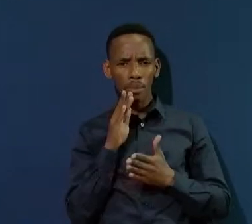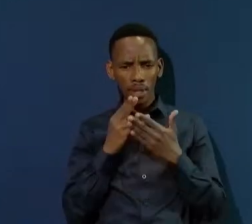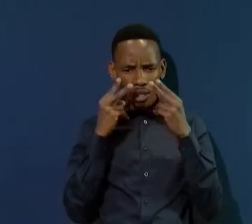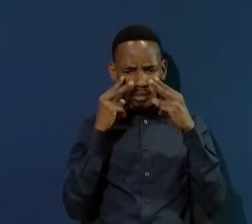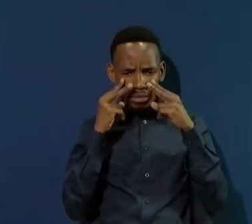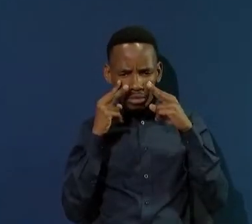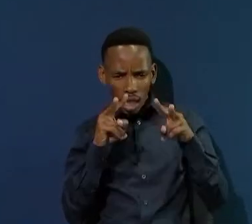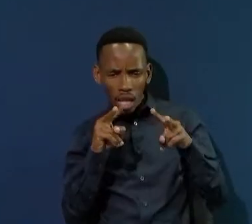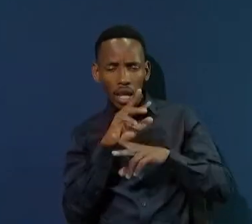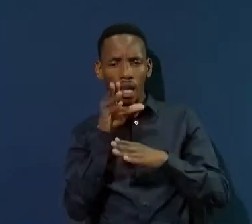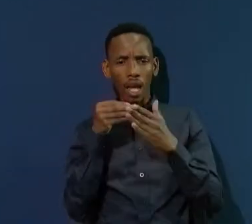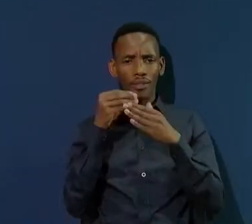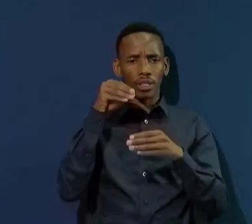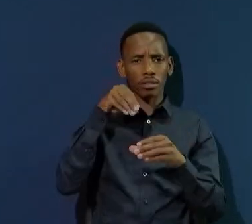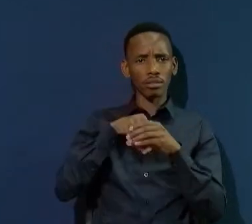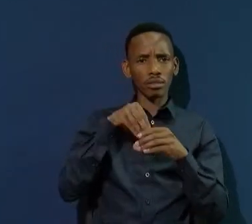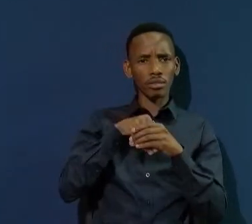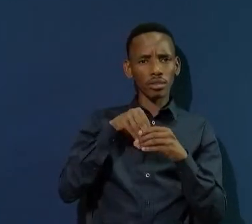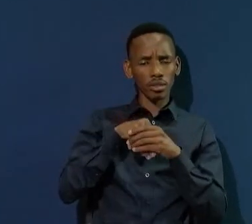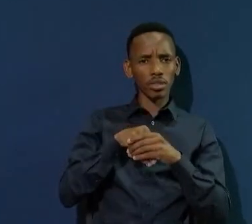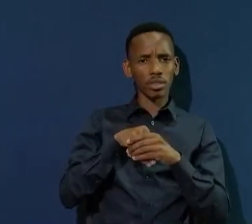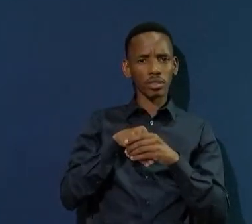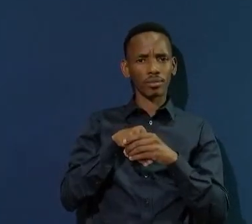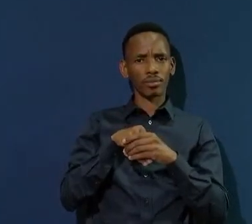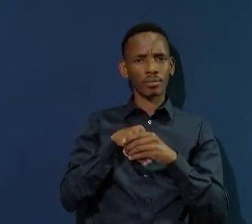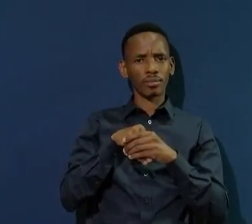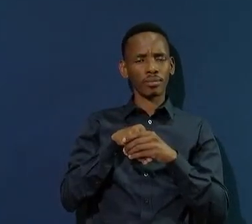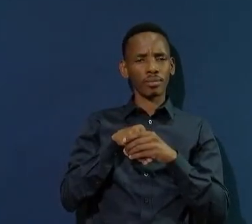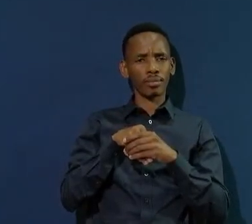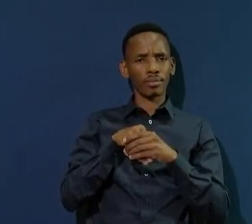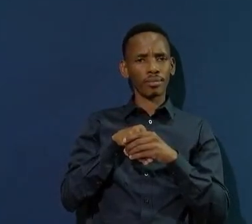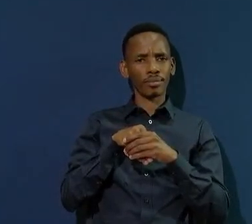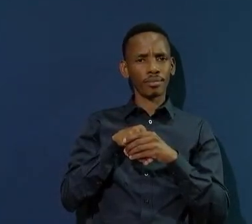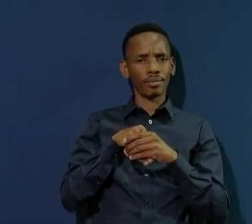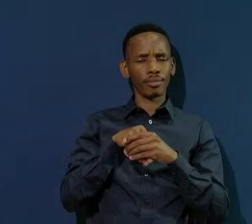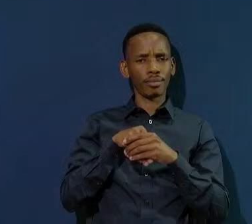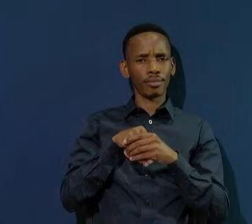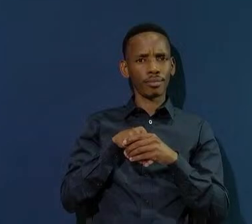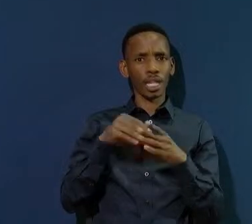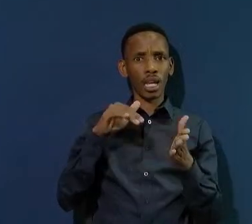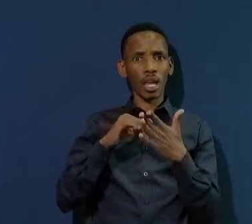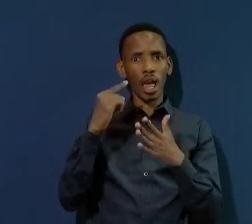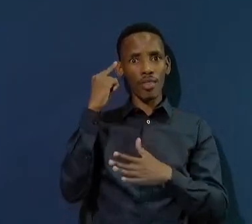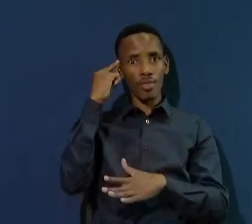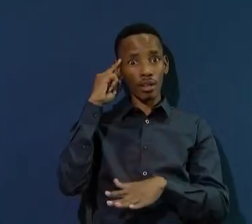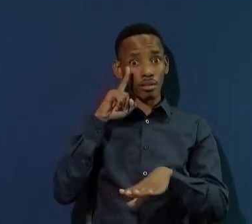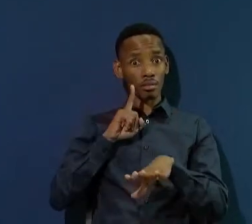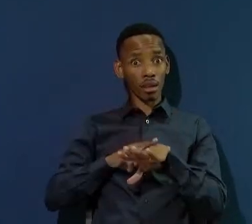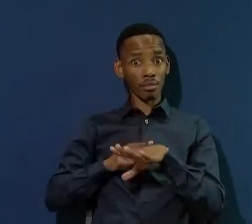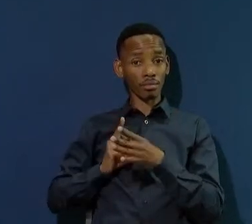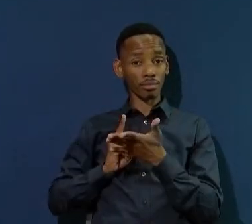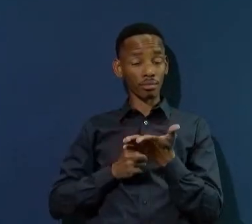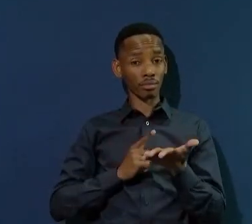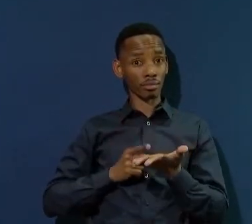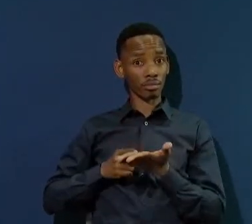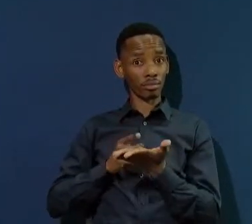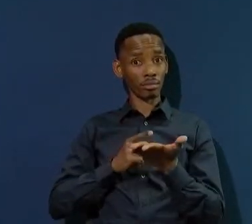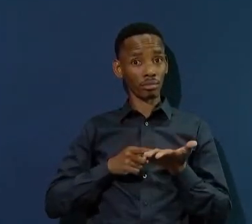rona le tse dingwe tse leng gore ne ba di mo ba pele. And I think at the time